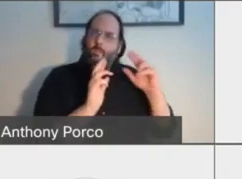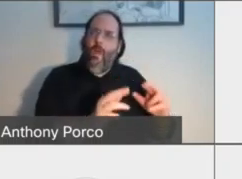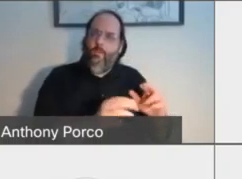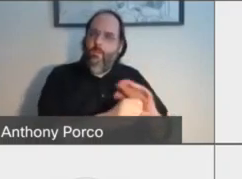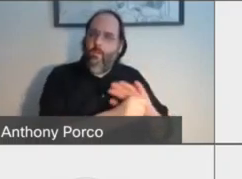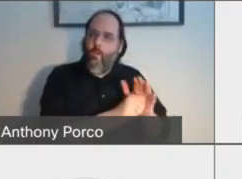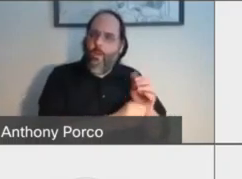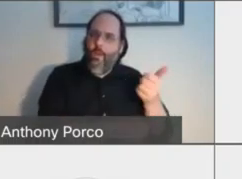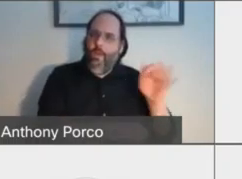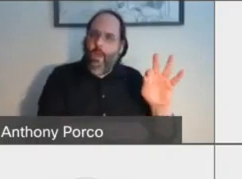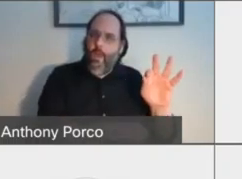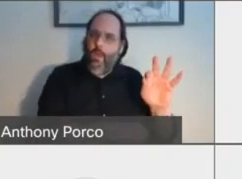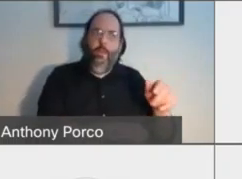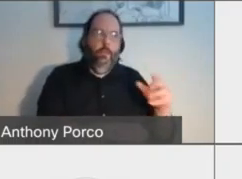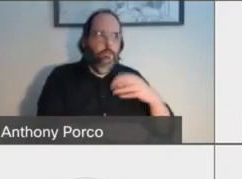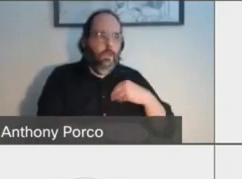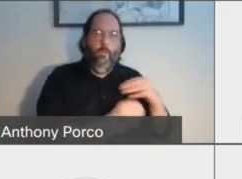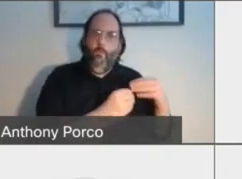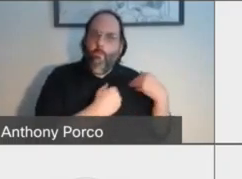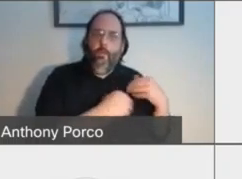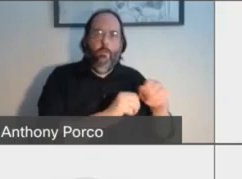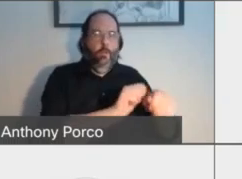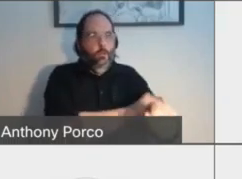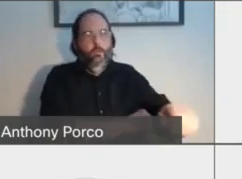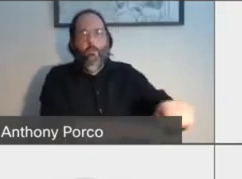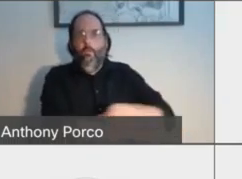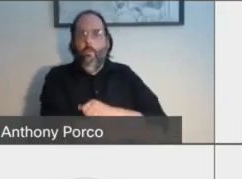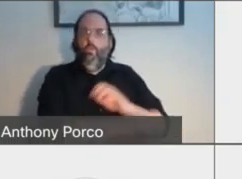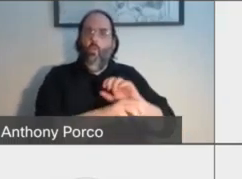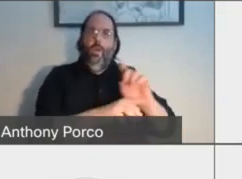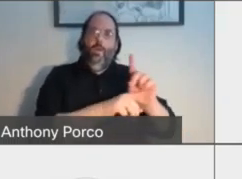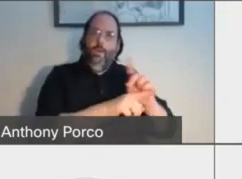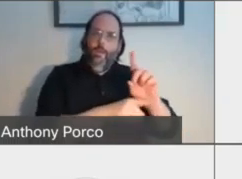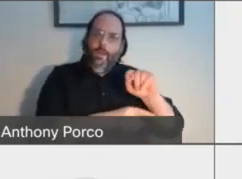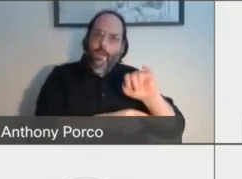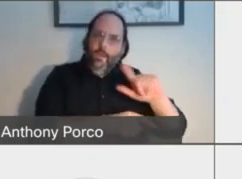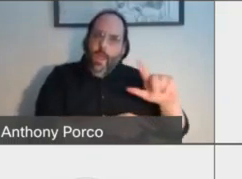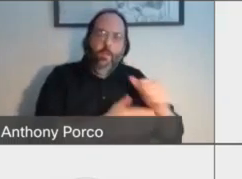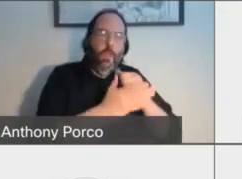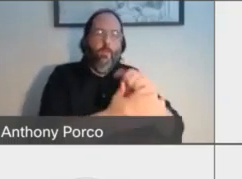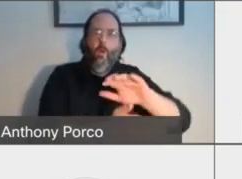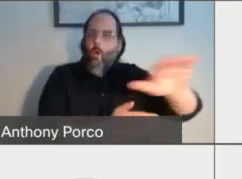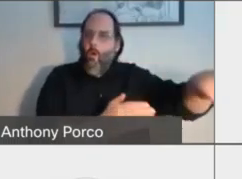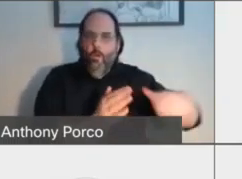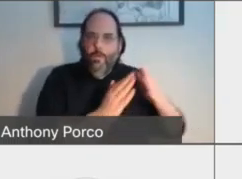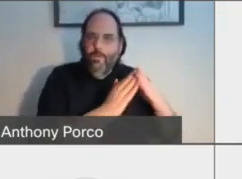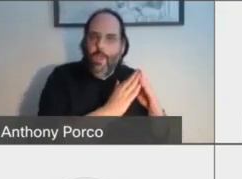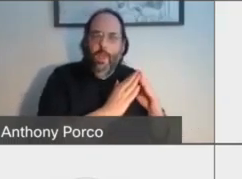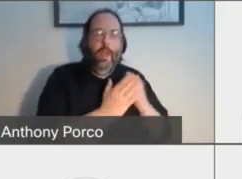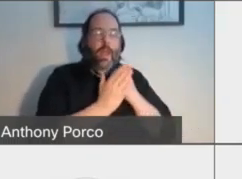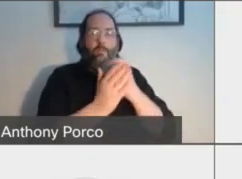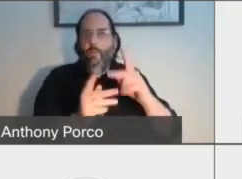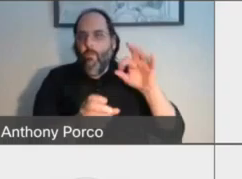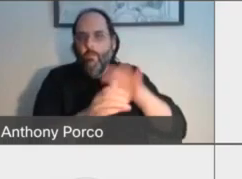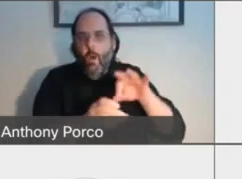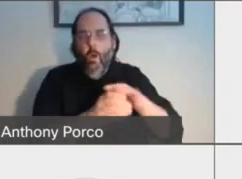COVID-19, stepping up and doing details to really help across the city, helping with voting,